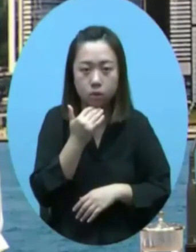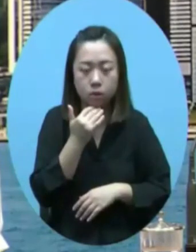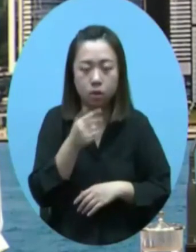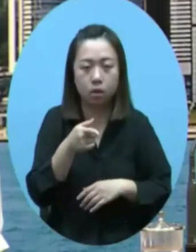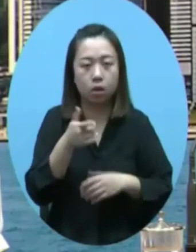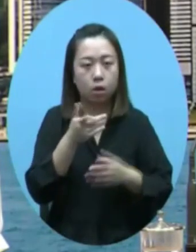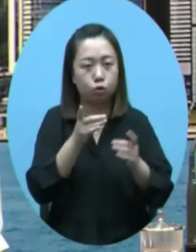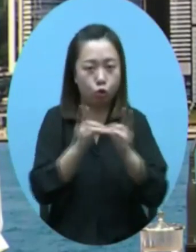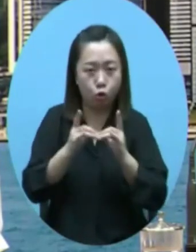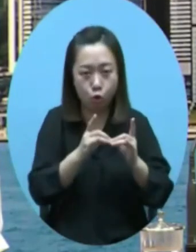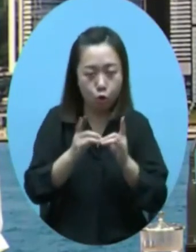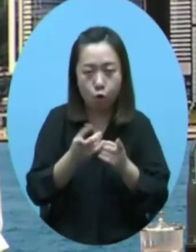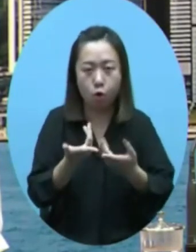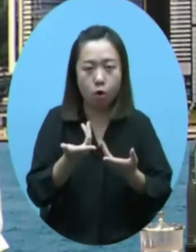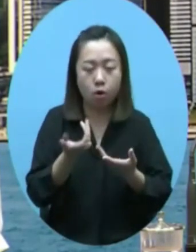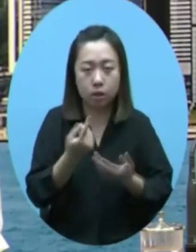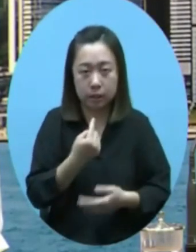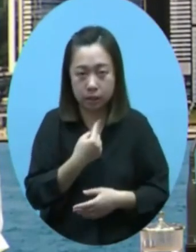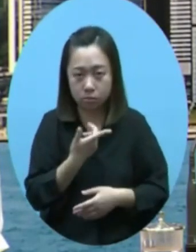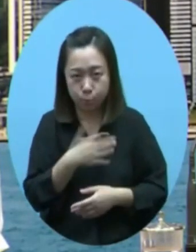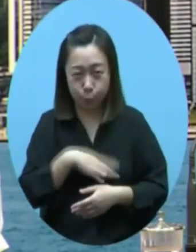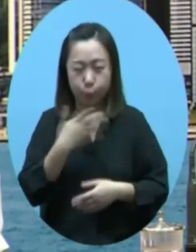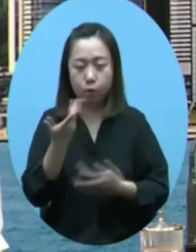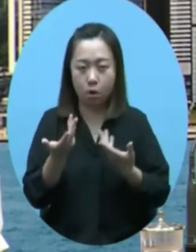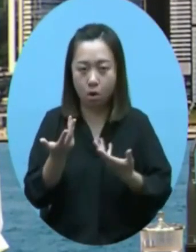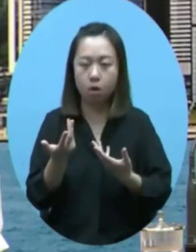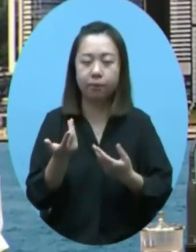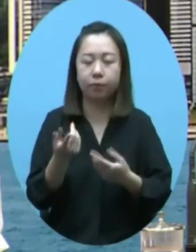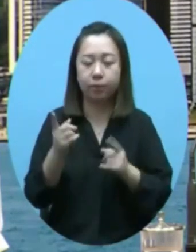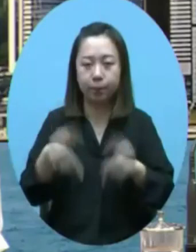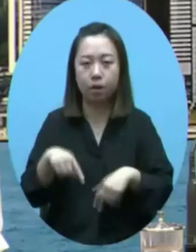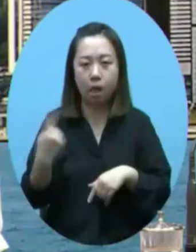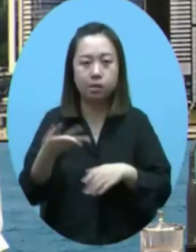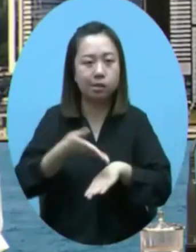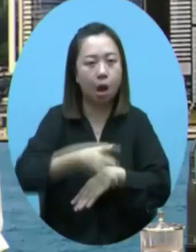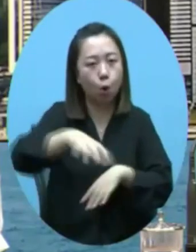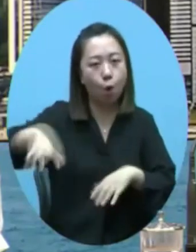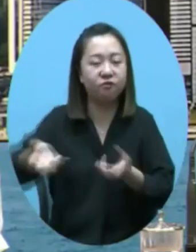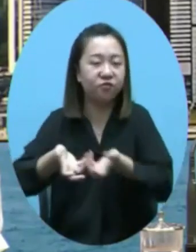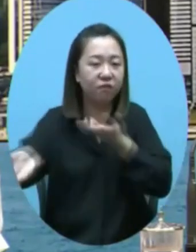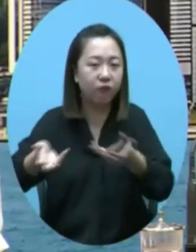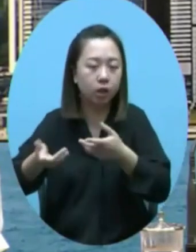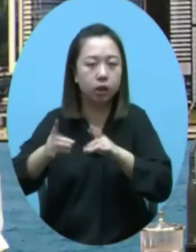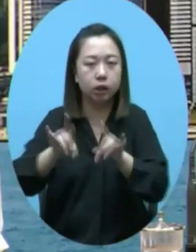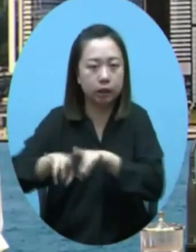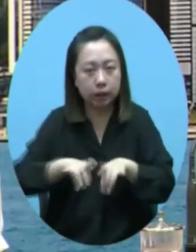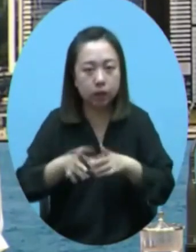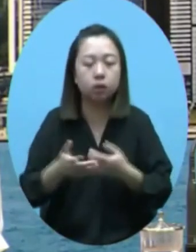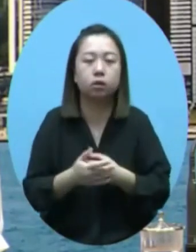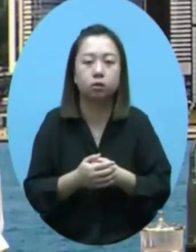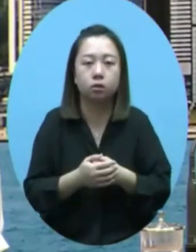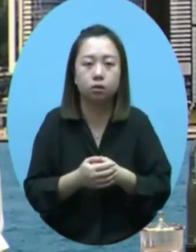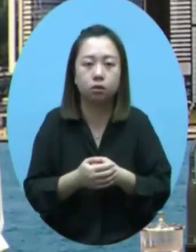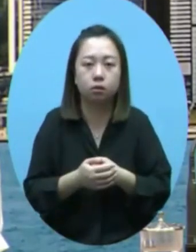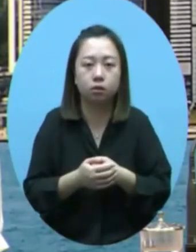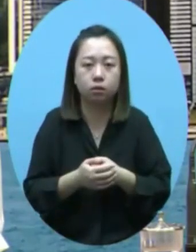Should it so happen that we have reached our capacity, we might activate community